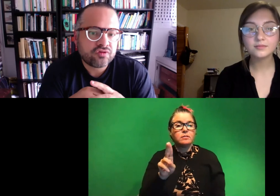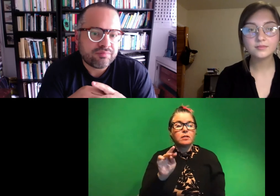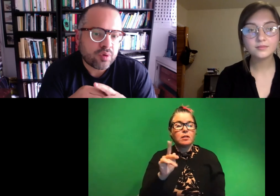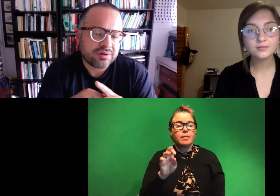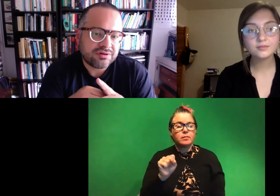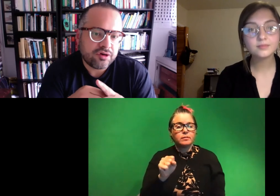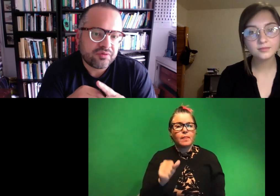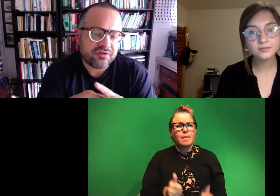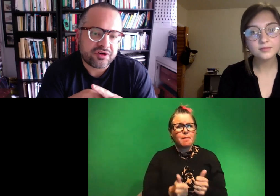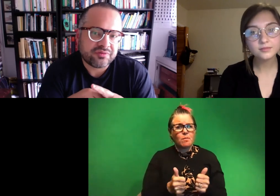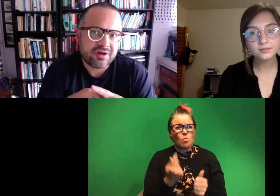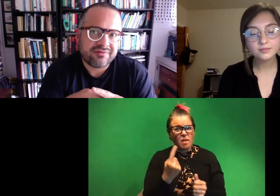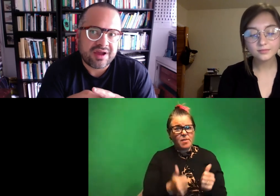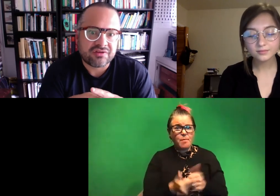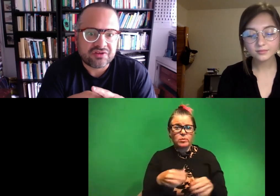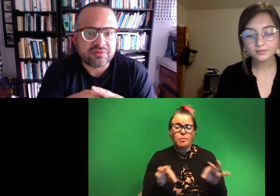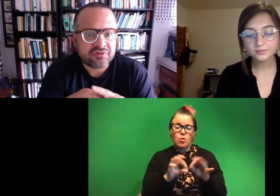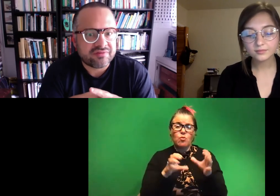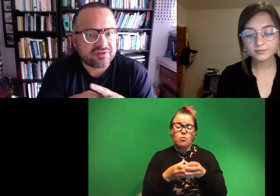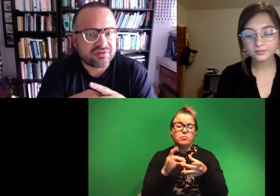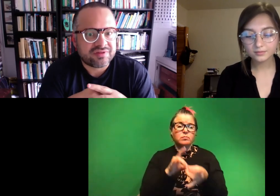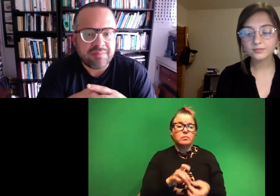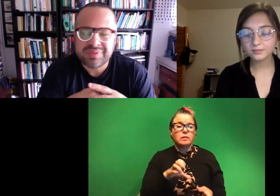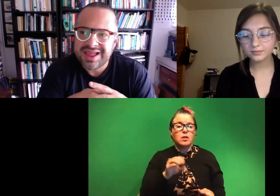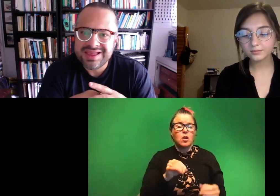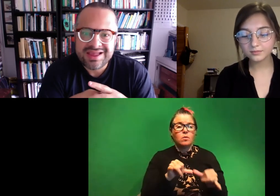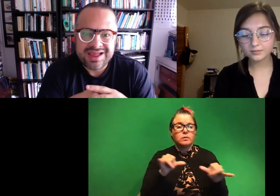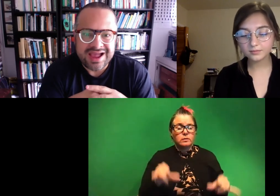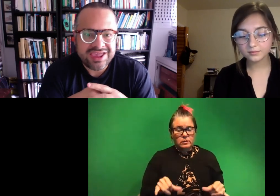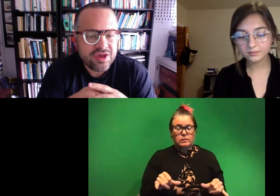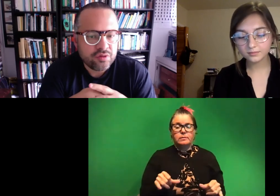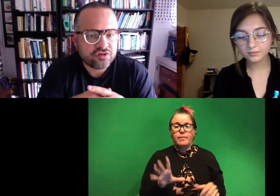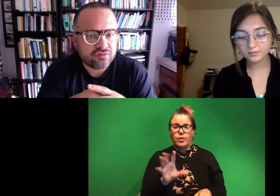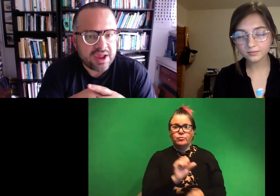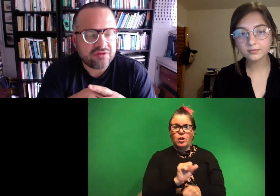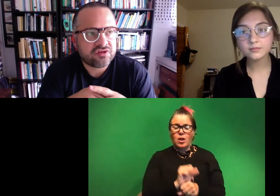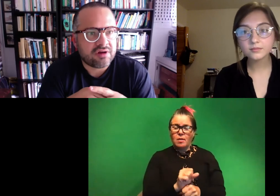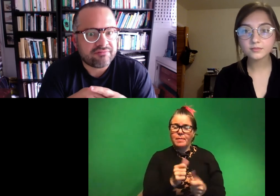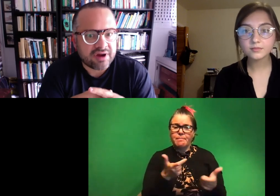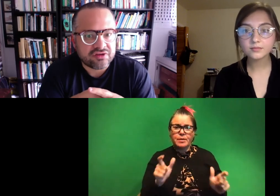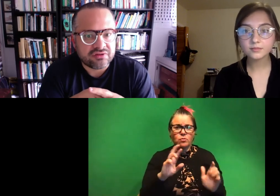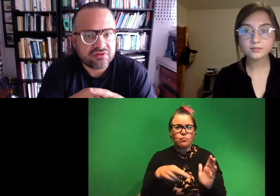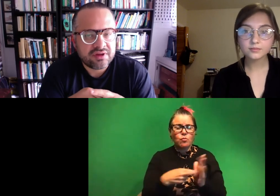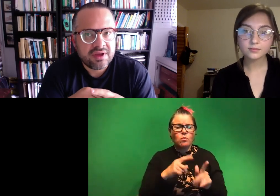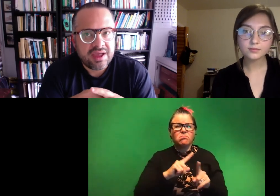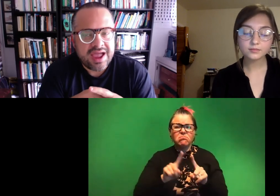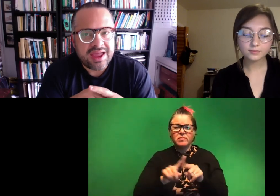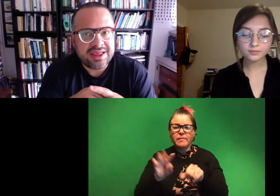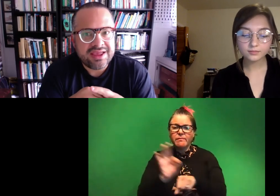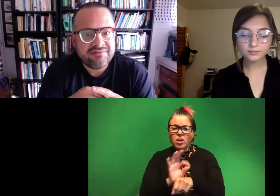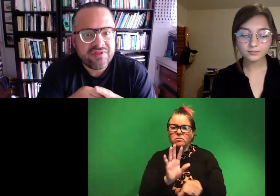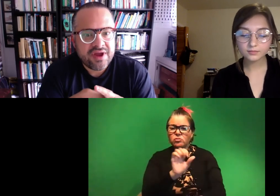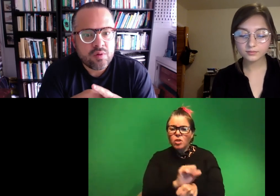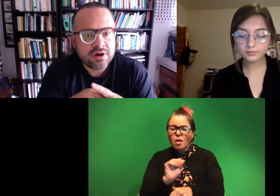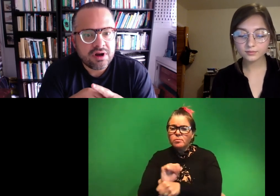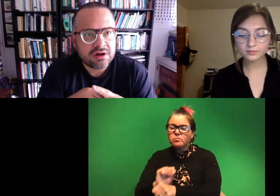most important groups in terms of ecosystem services. They play a huge range of functions, and